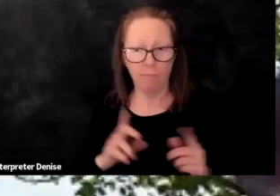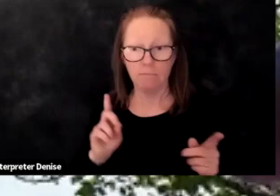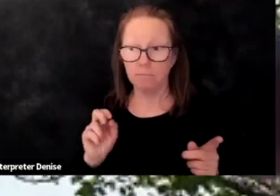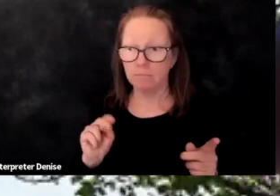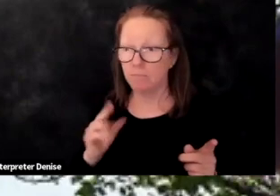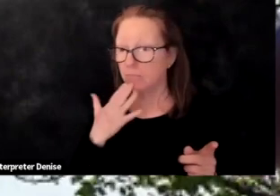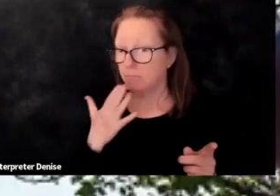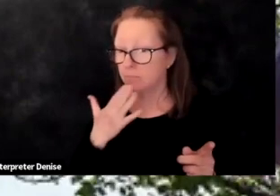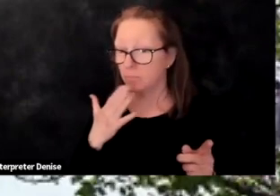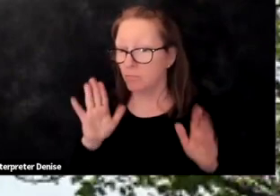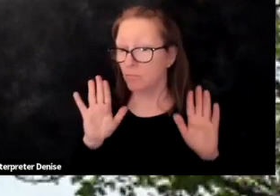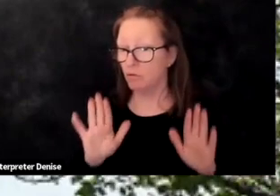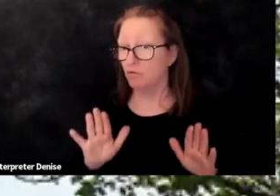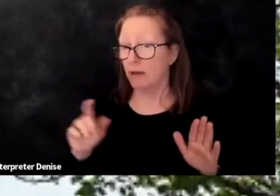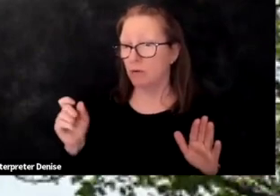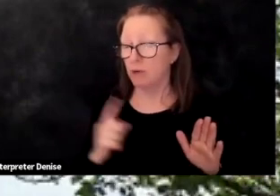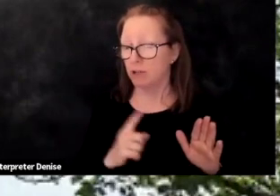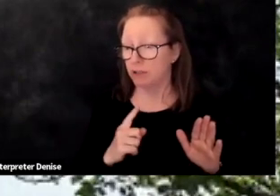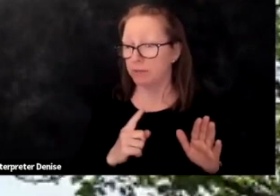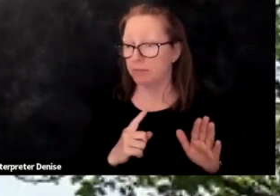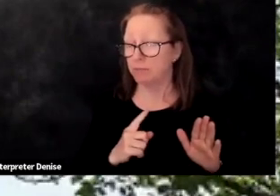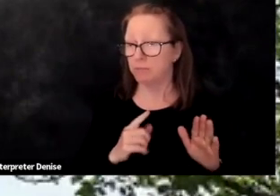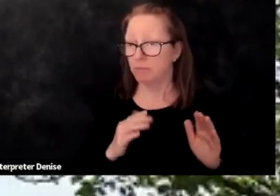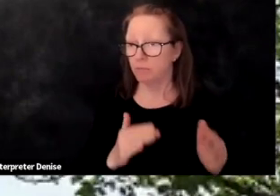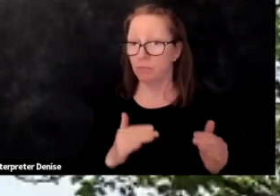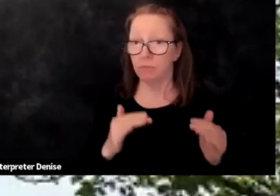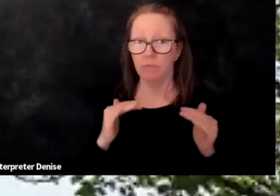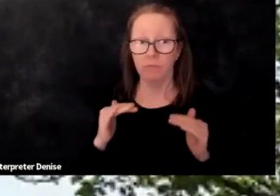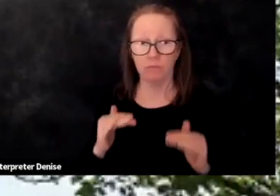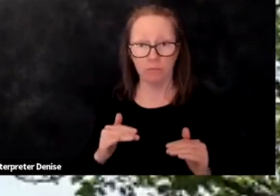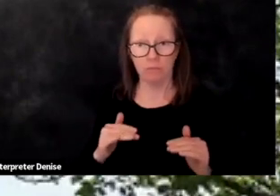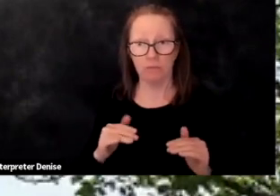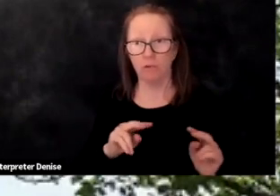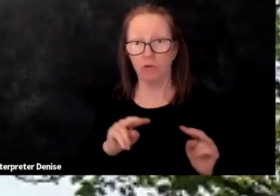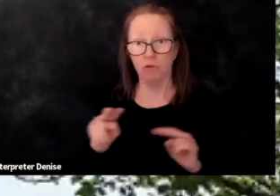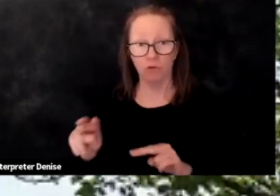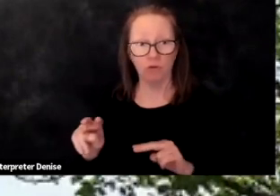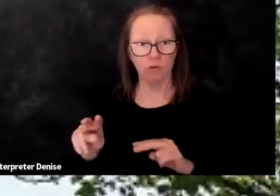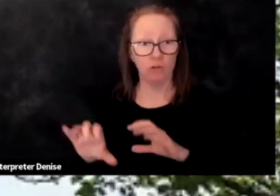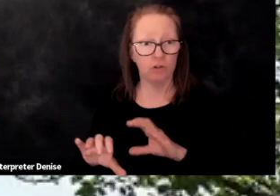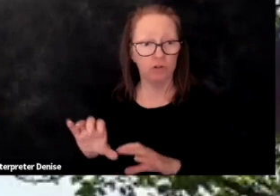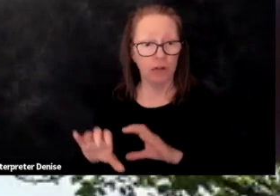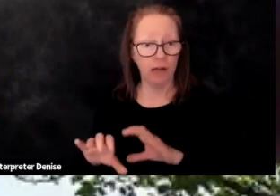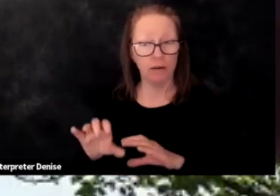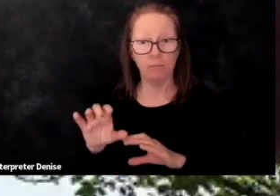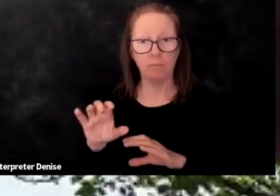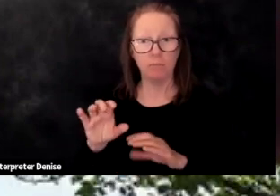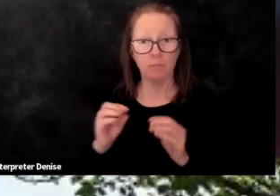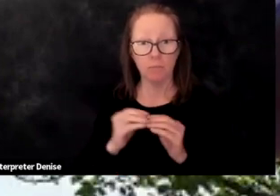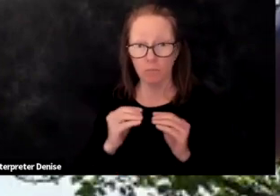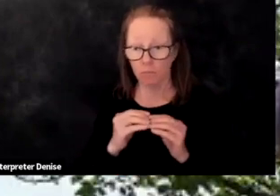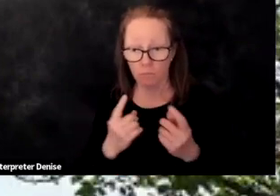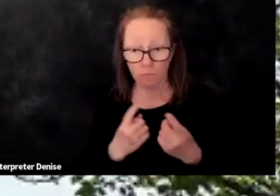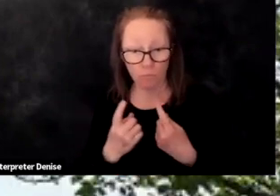And I think we can go back to the chat, and feel free to, if there are any other questions, anyone else